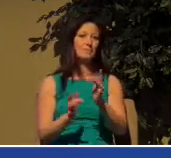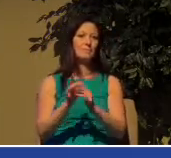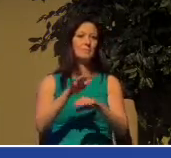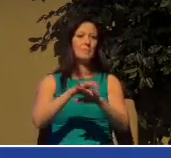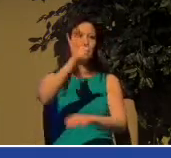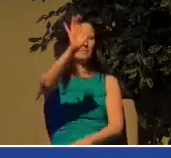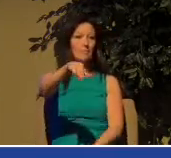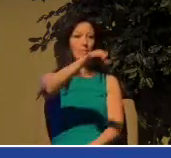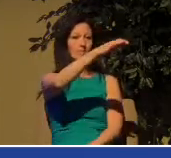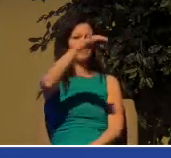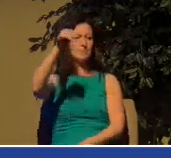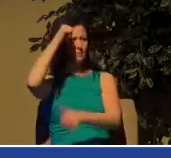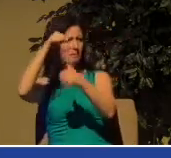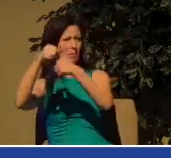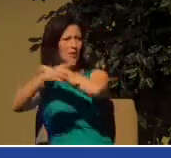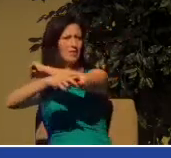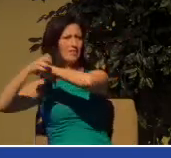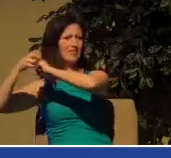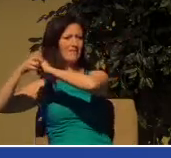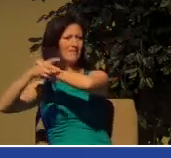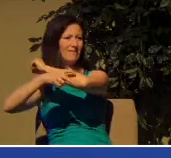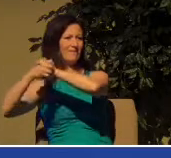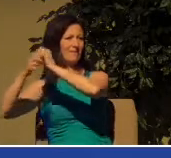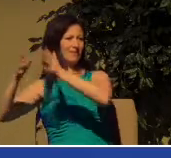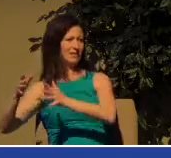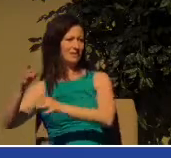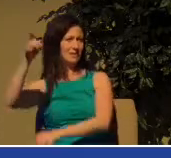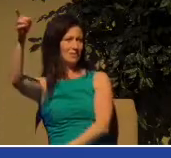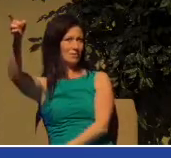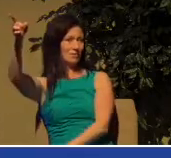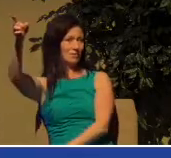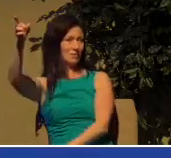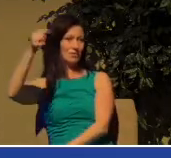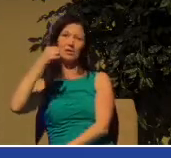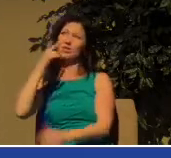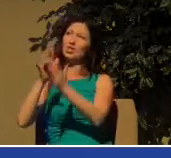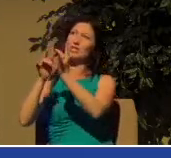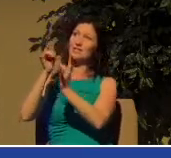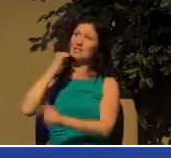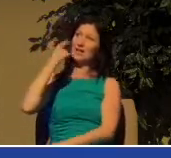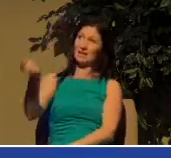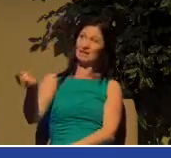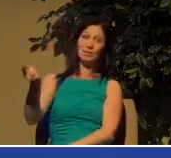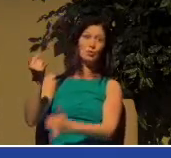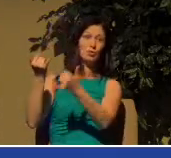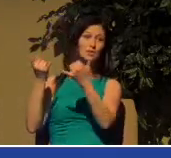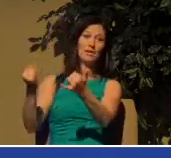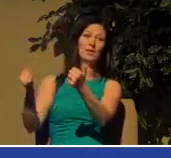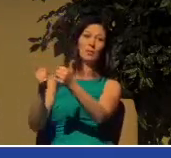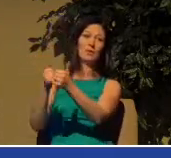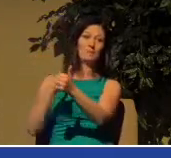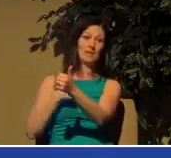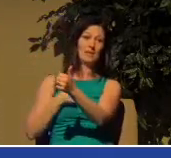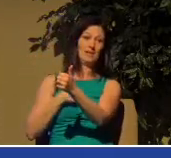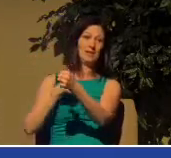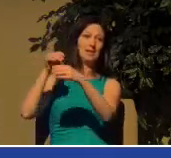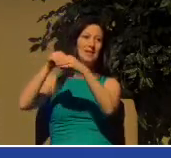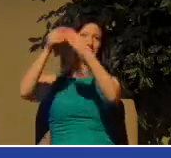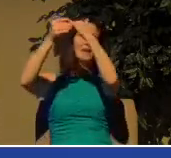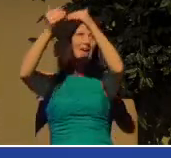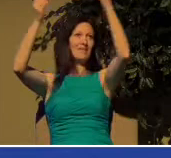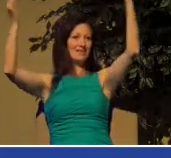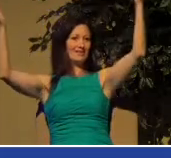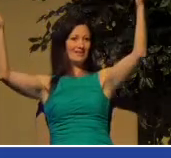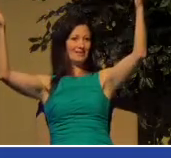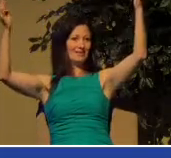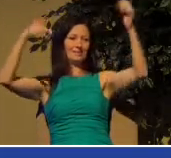thief on the cross, what does he say? Today you will be with me in paradise. Stephen, in the book of Acts, when he becomes the first martyr